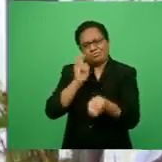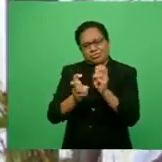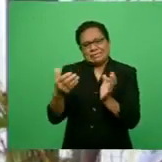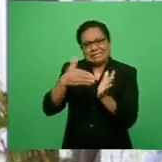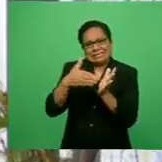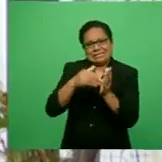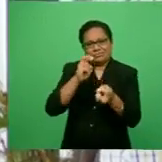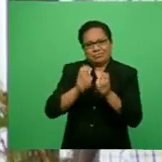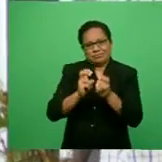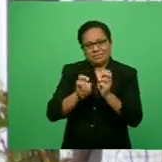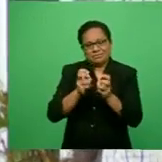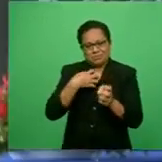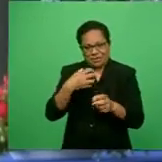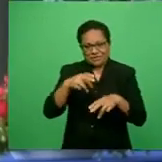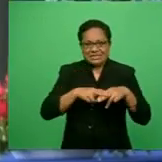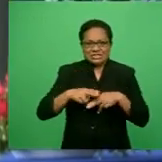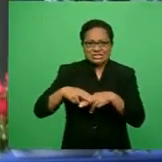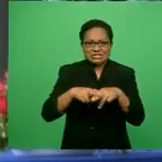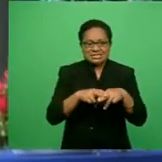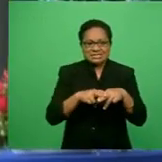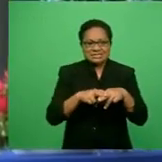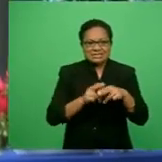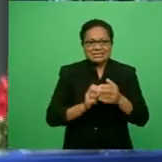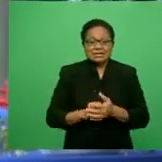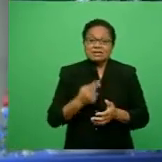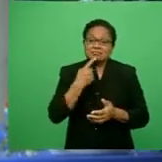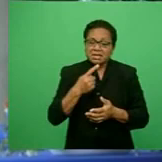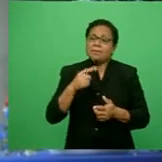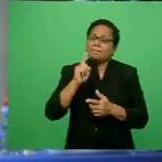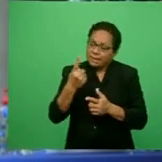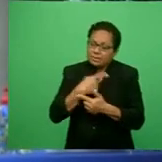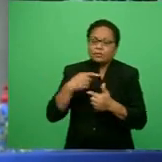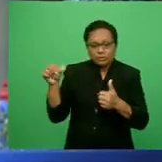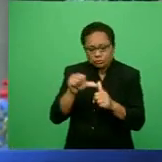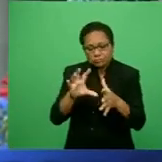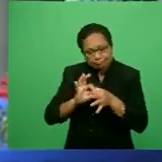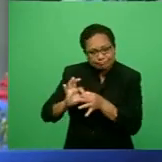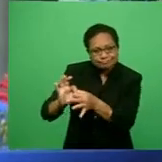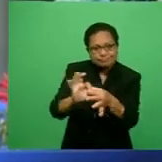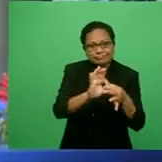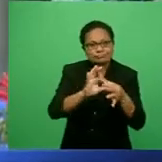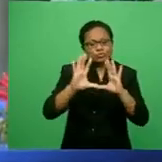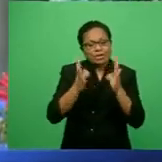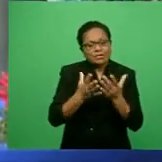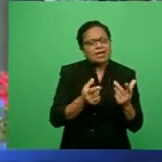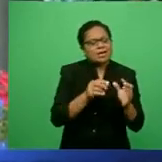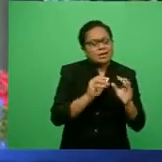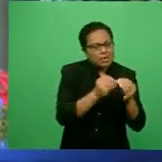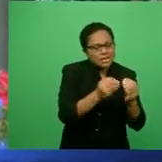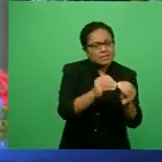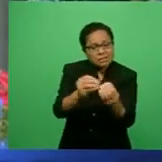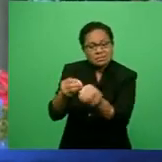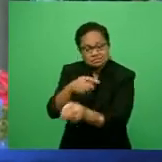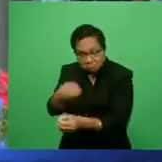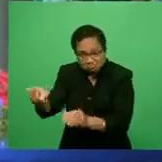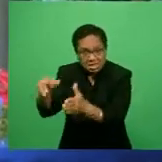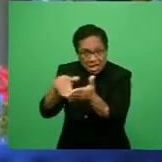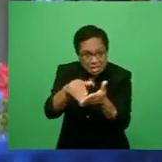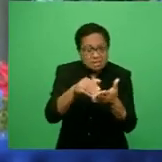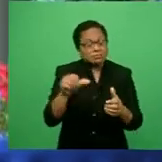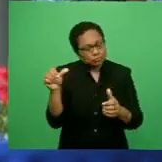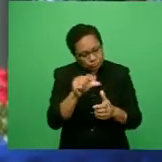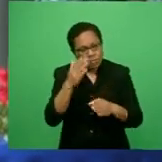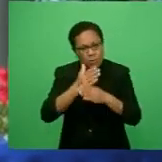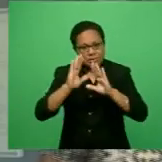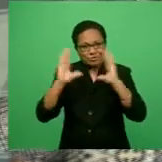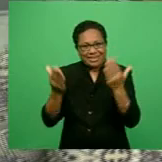join hands with those many committed people and organizations who have stepped in to help. It's